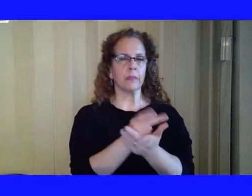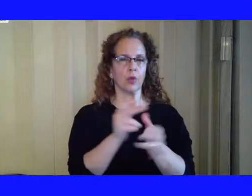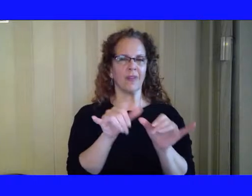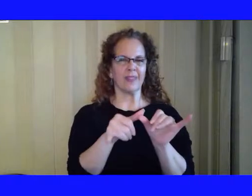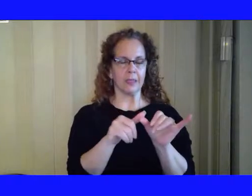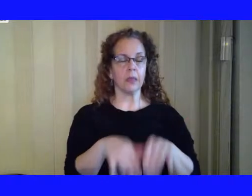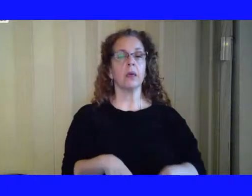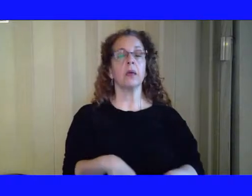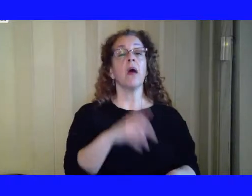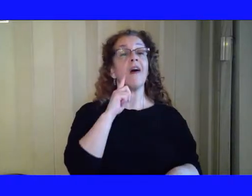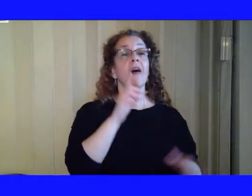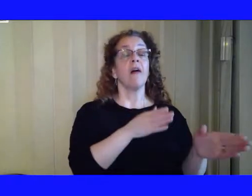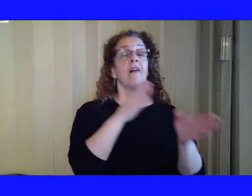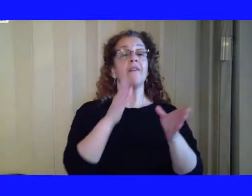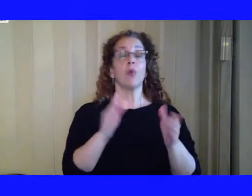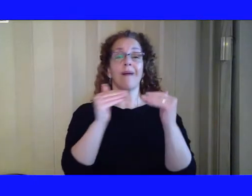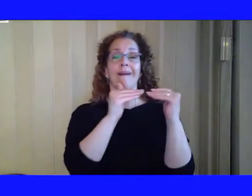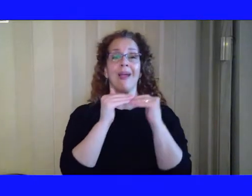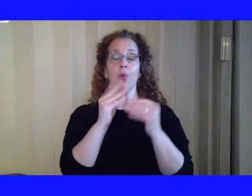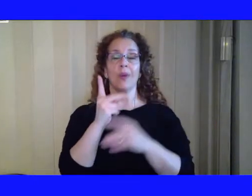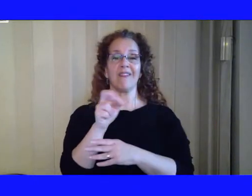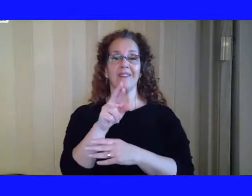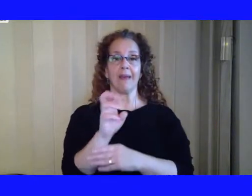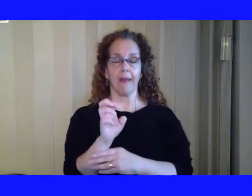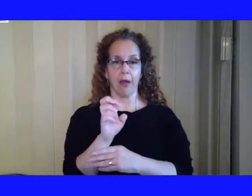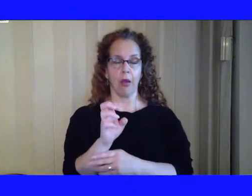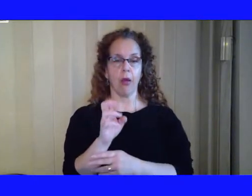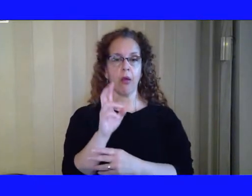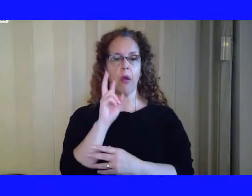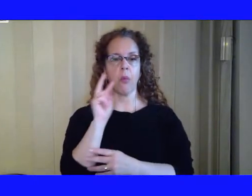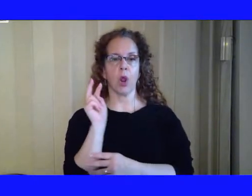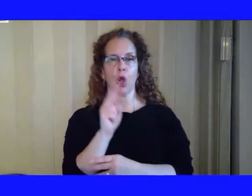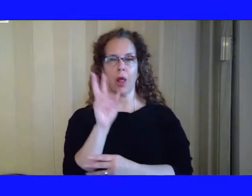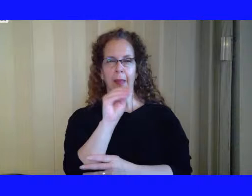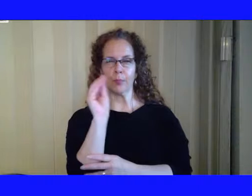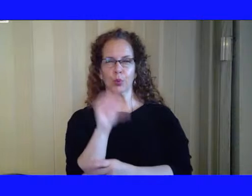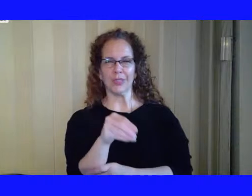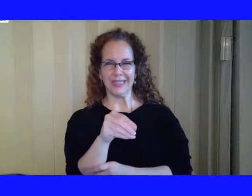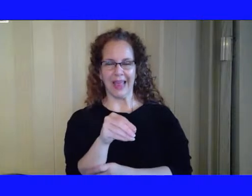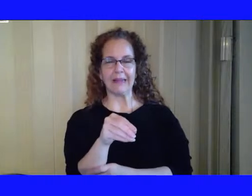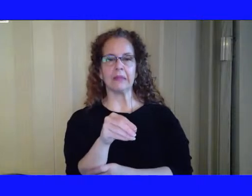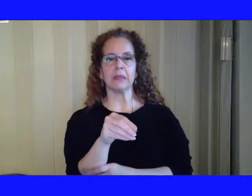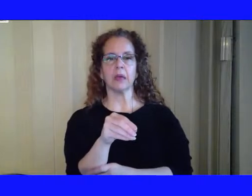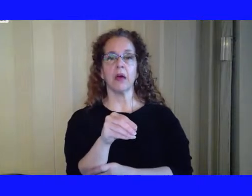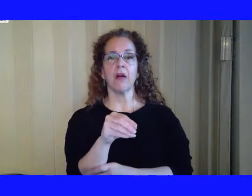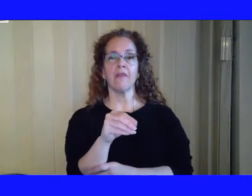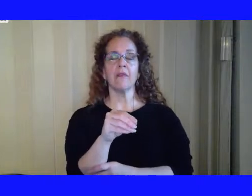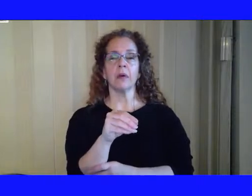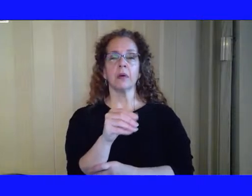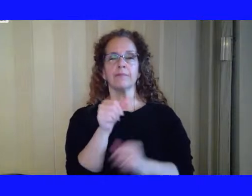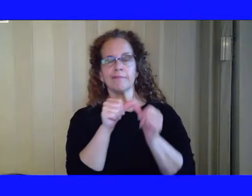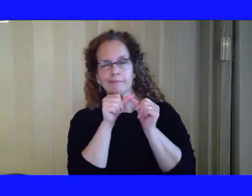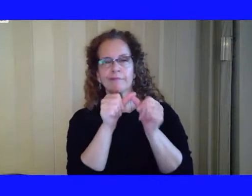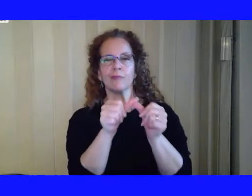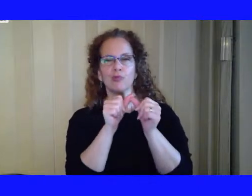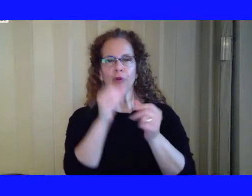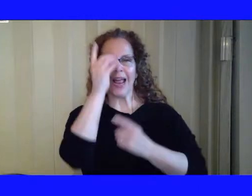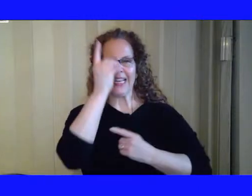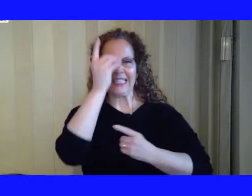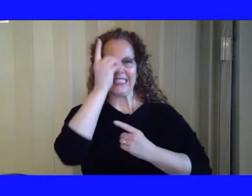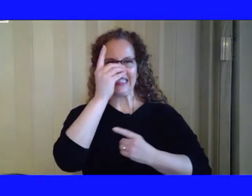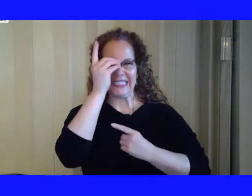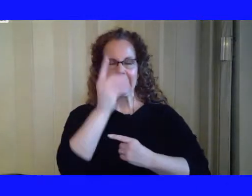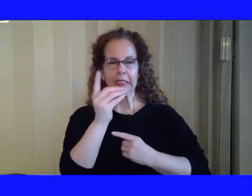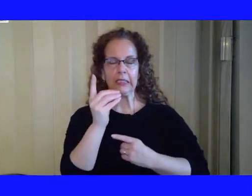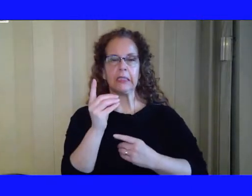as adult depression. None of those dashboards have race, ethnicity, and language currently included, and our goal is to have all 5